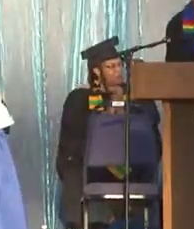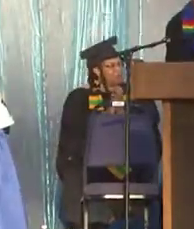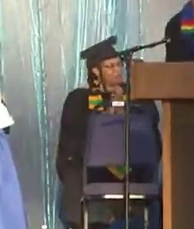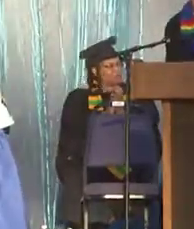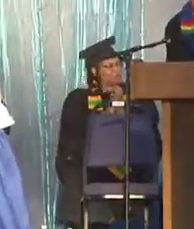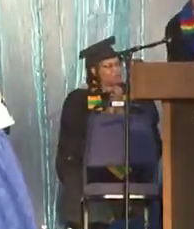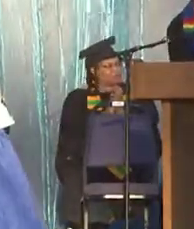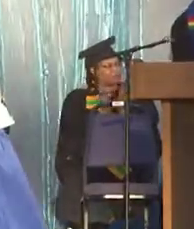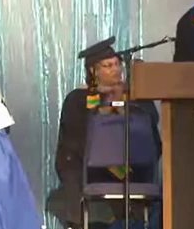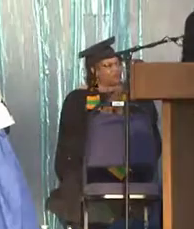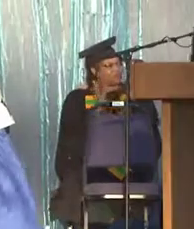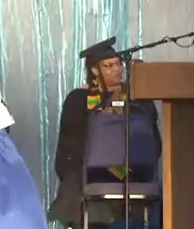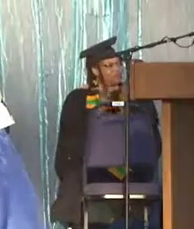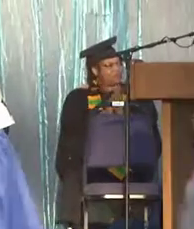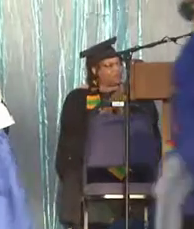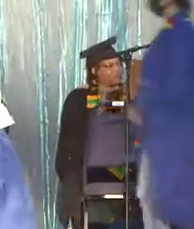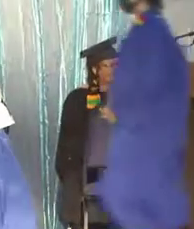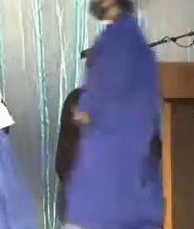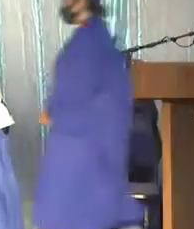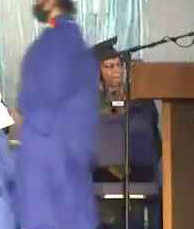Shannon Dubois.